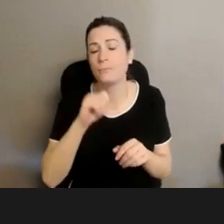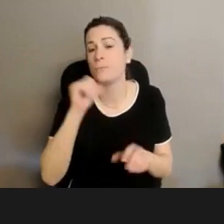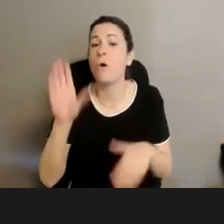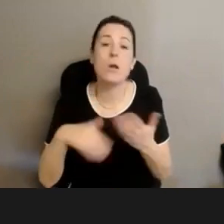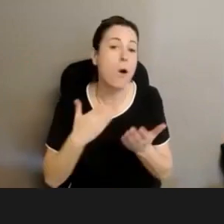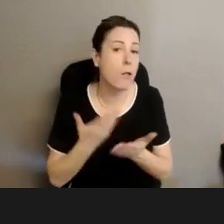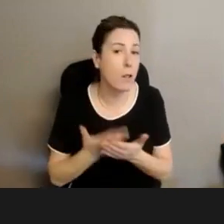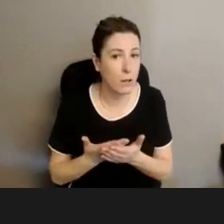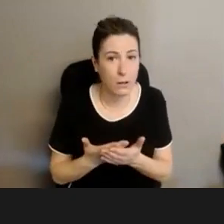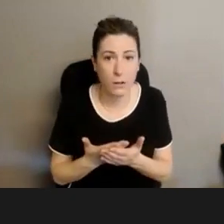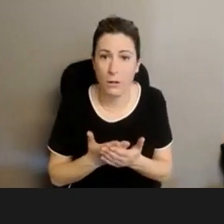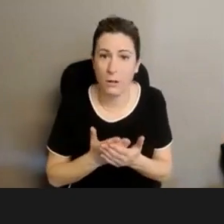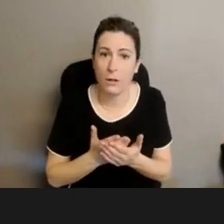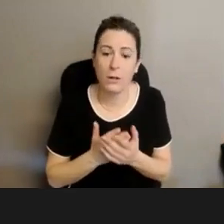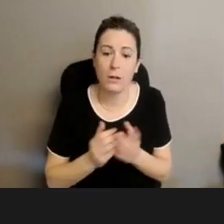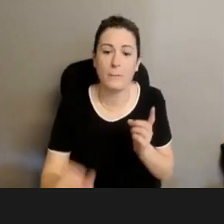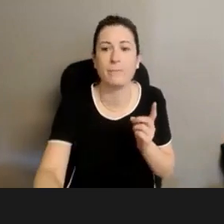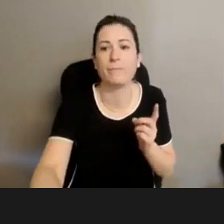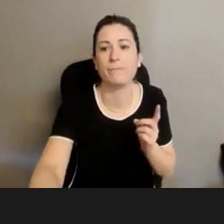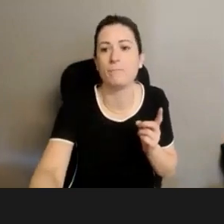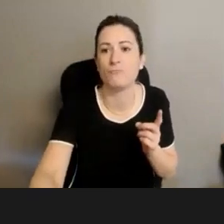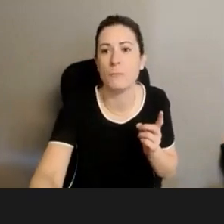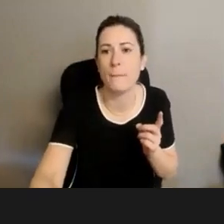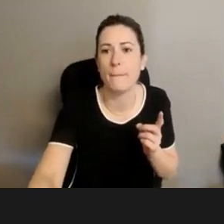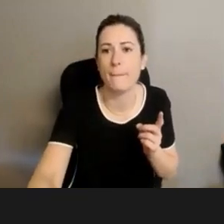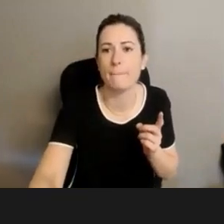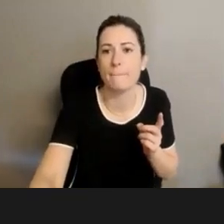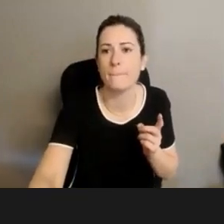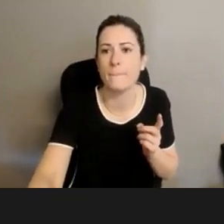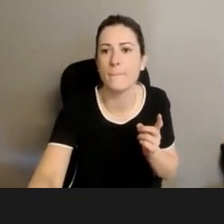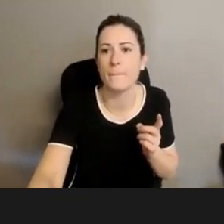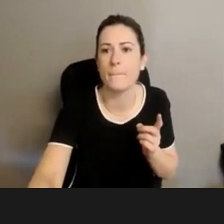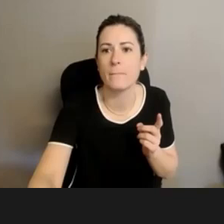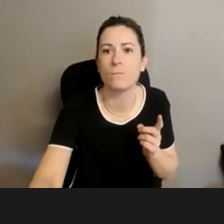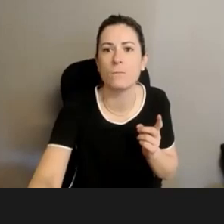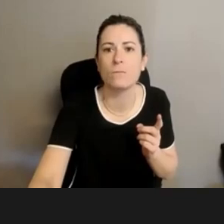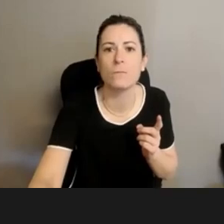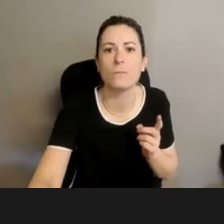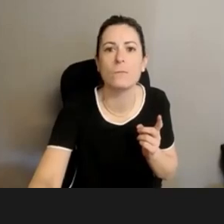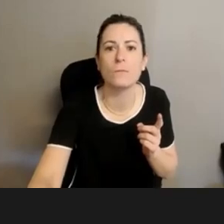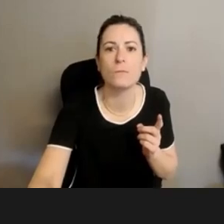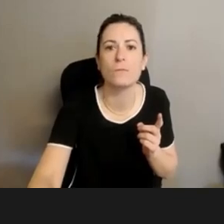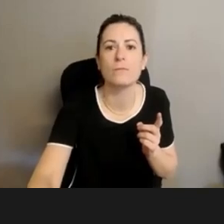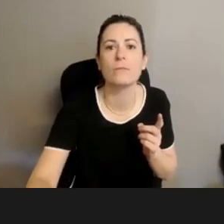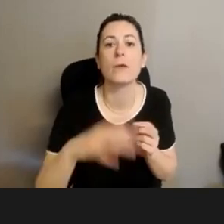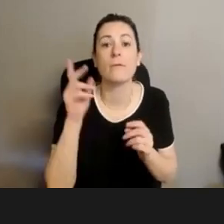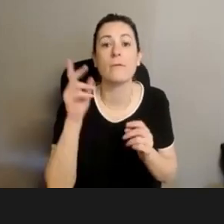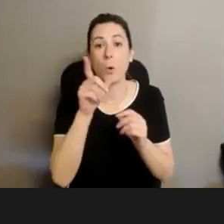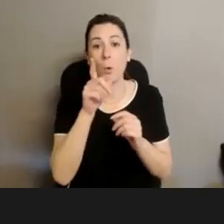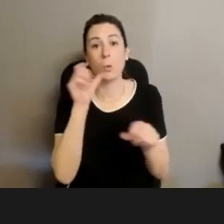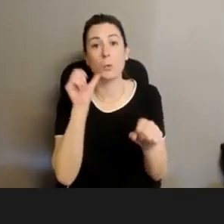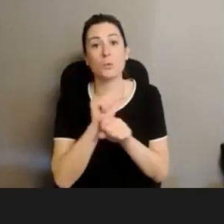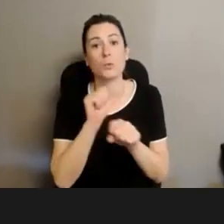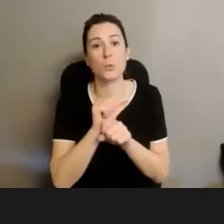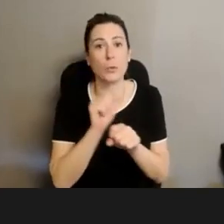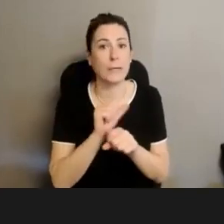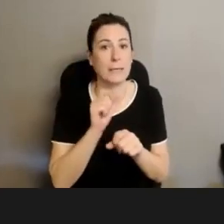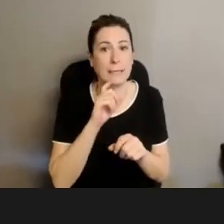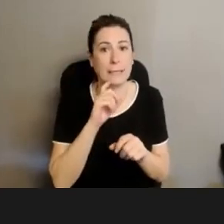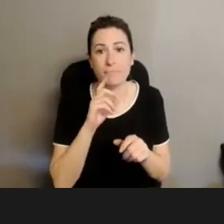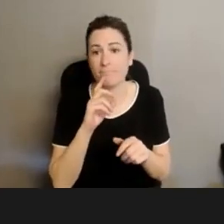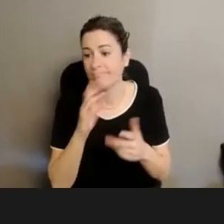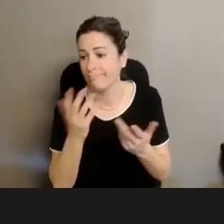who are working precarious jobs, which we will get to in a minute. So I think that was an important